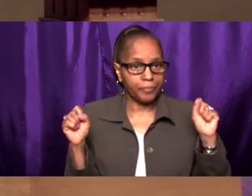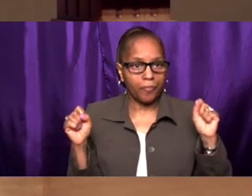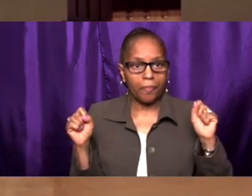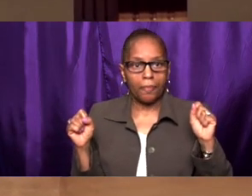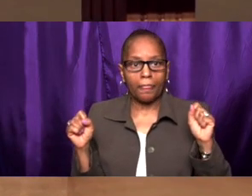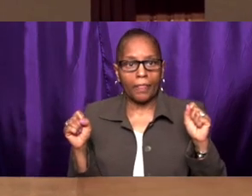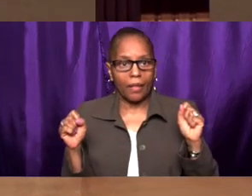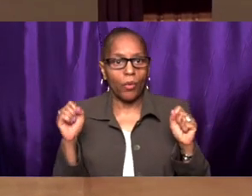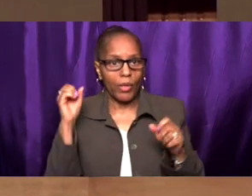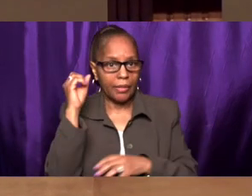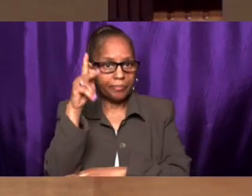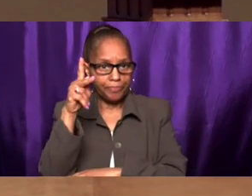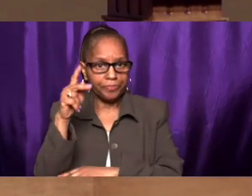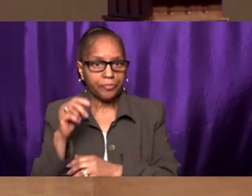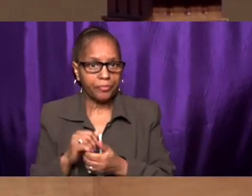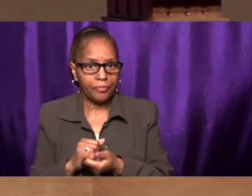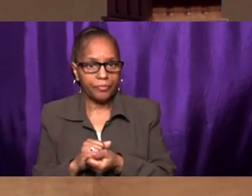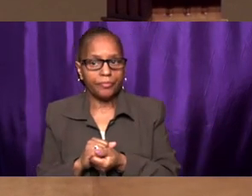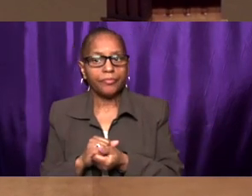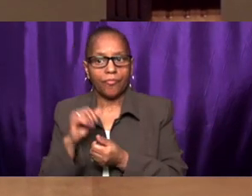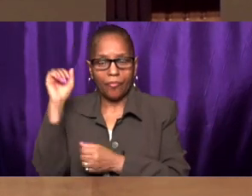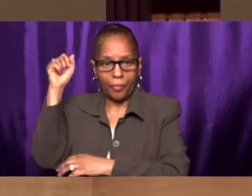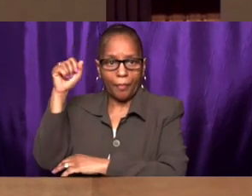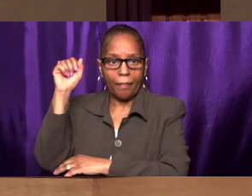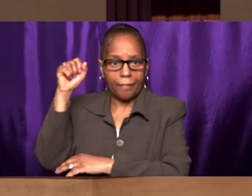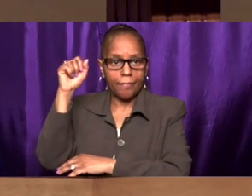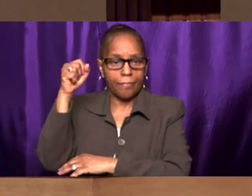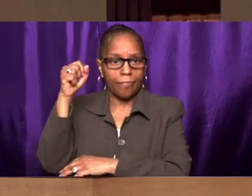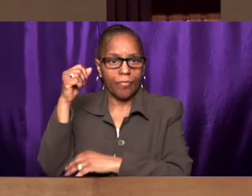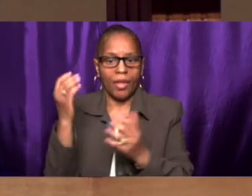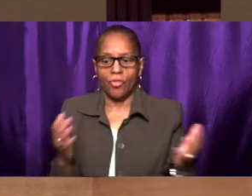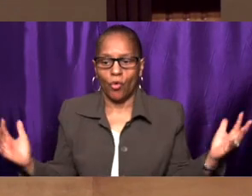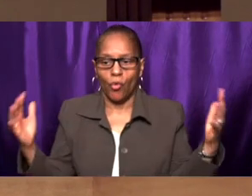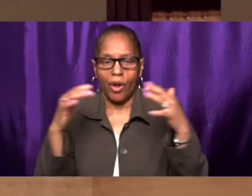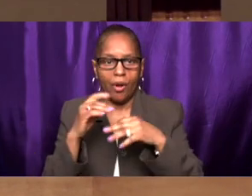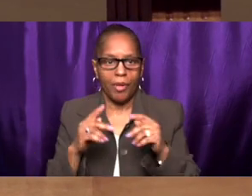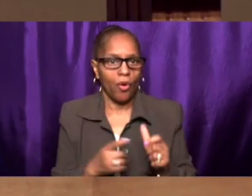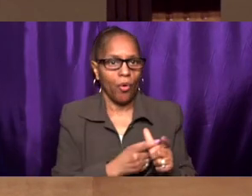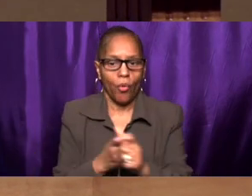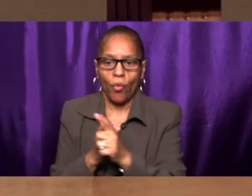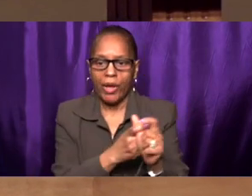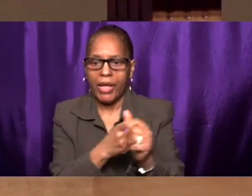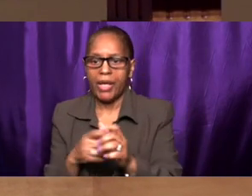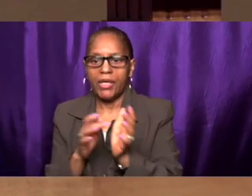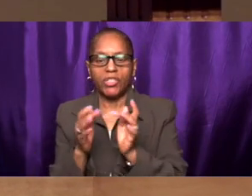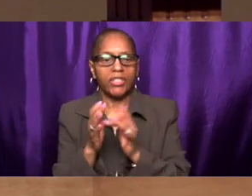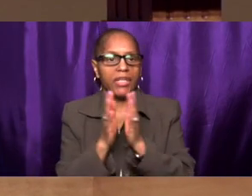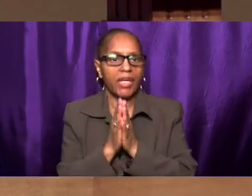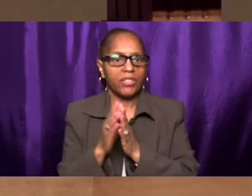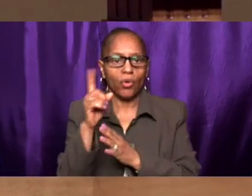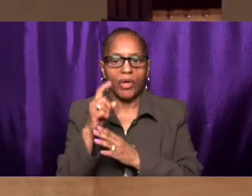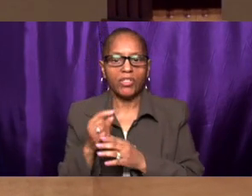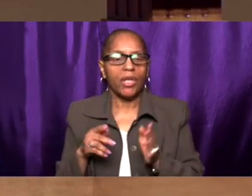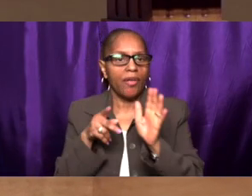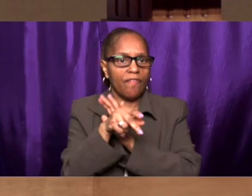I'm going to keep going. I'm going to be gone in a minute, though, Quinn. I'm going to be gone in a minute. The crowd ran, and Jesus asked the question in verse